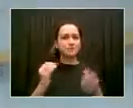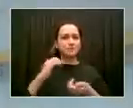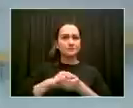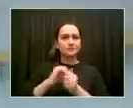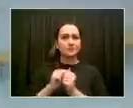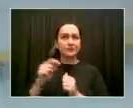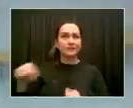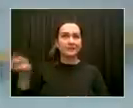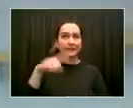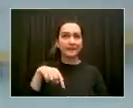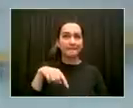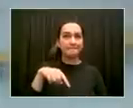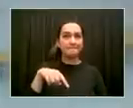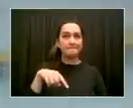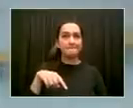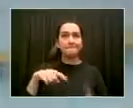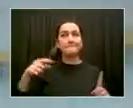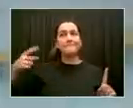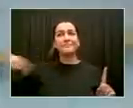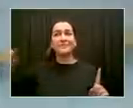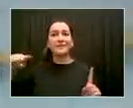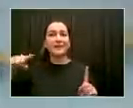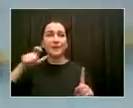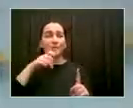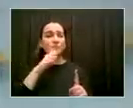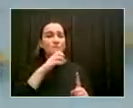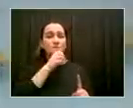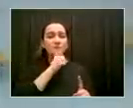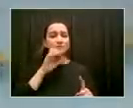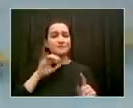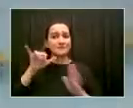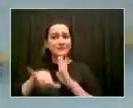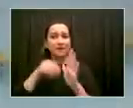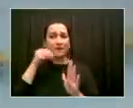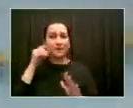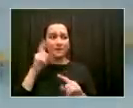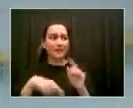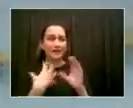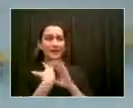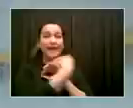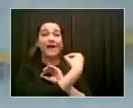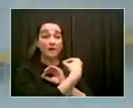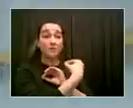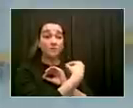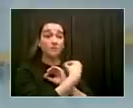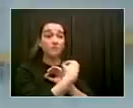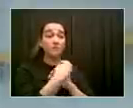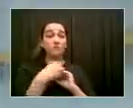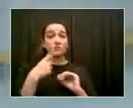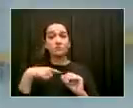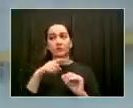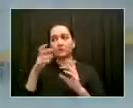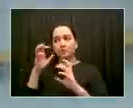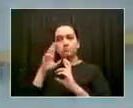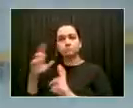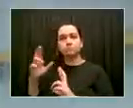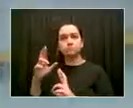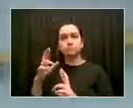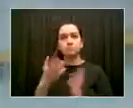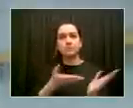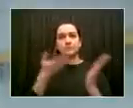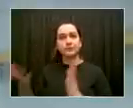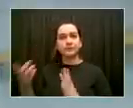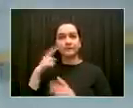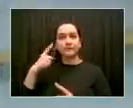homes and who what we call are unable to be transported out. So that is how we're doing it. If